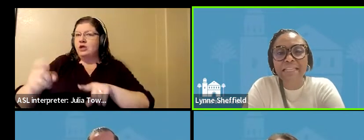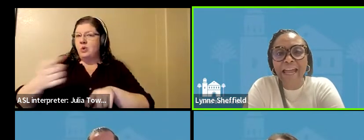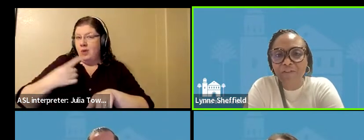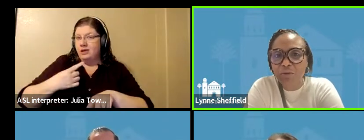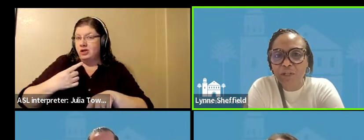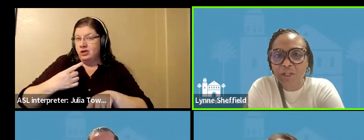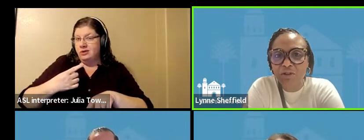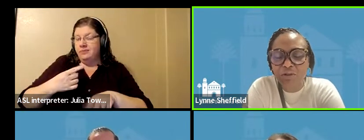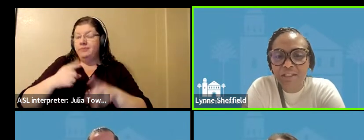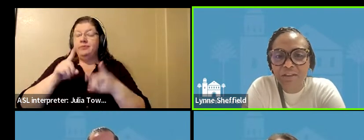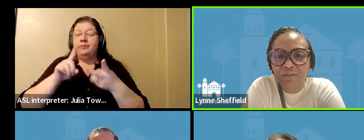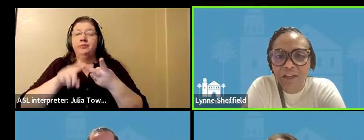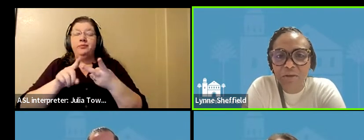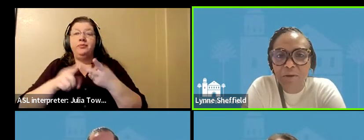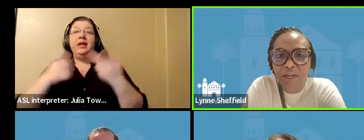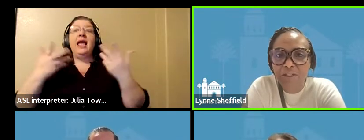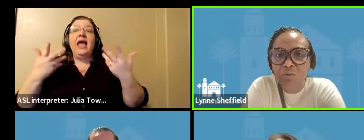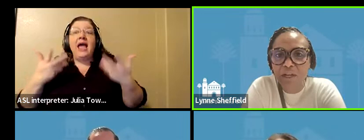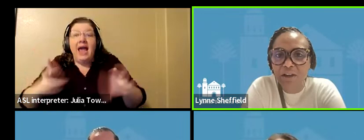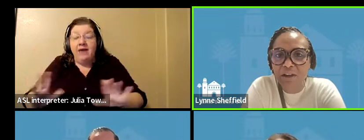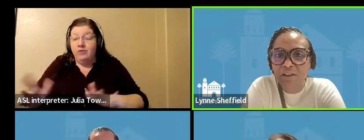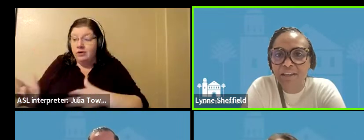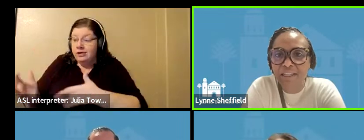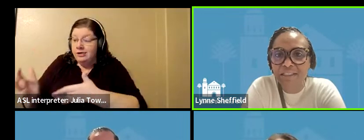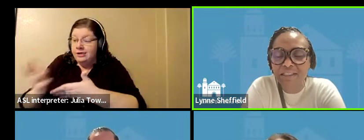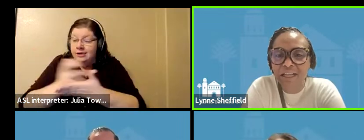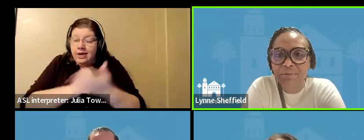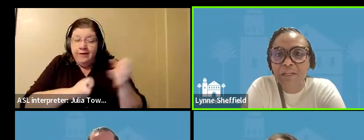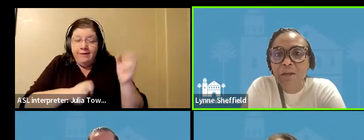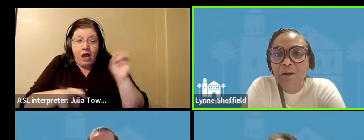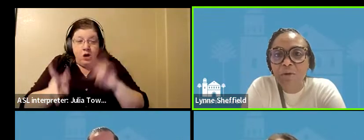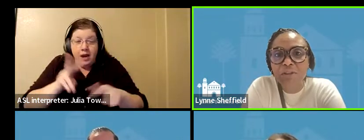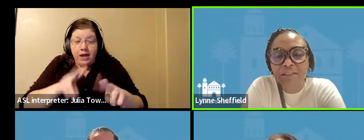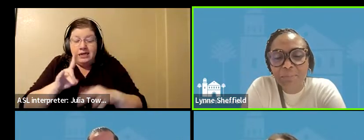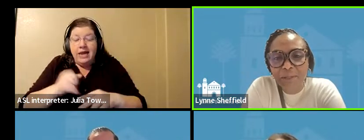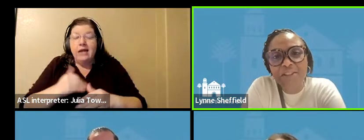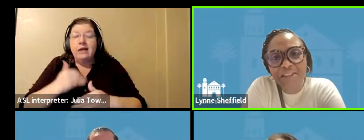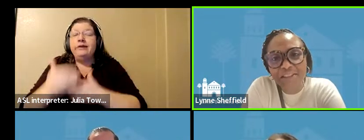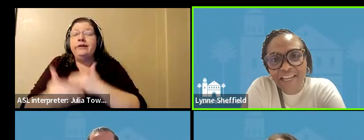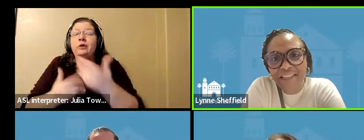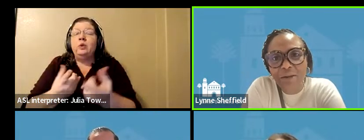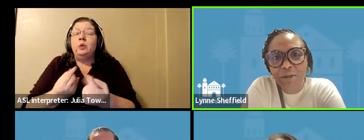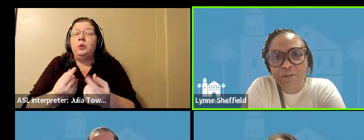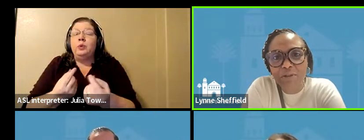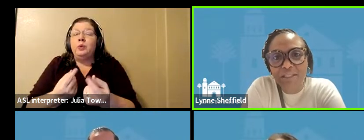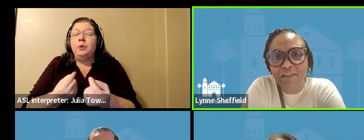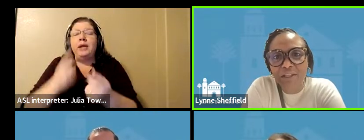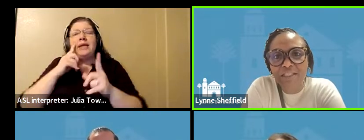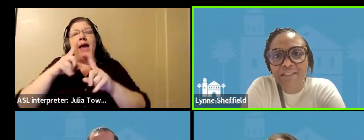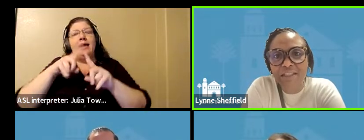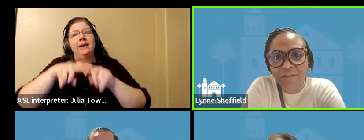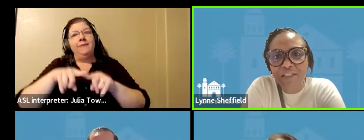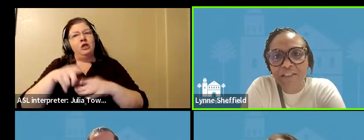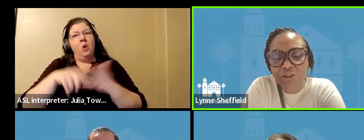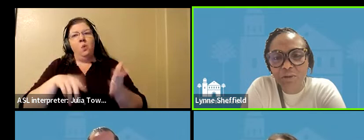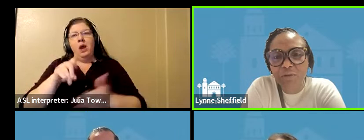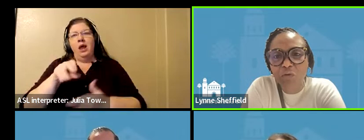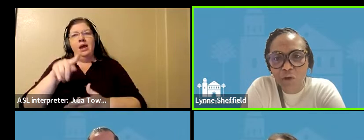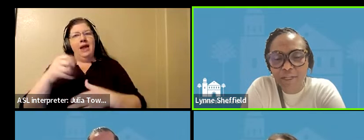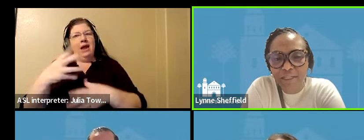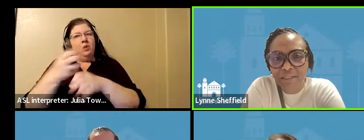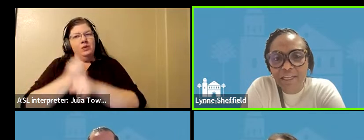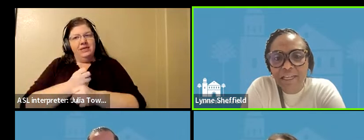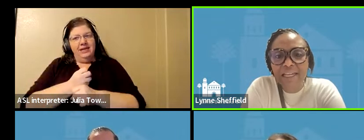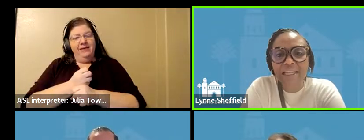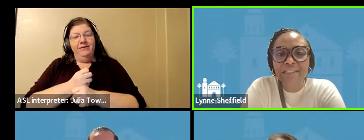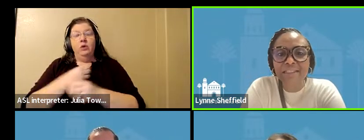far as after we do this evaluation, what are the next steps? Well, that depends on the data that we receive. It is definitely to